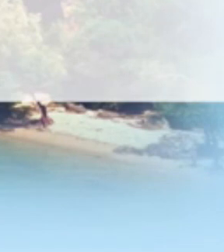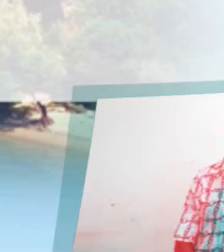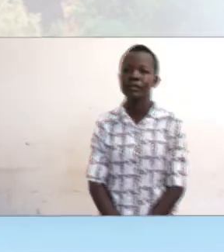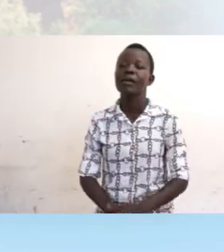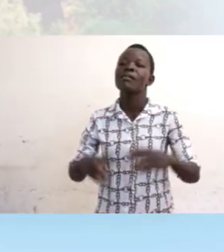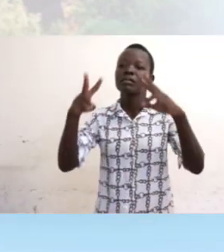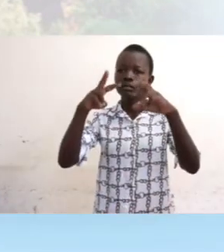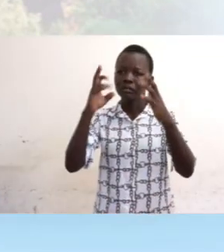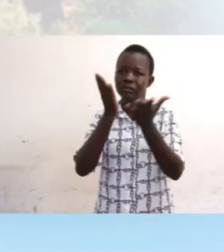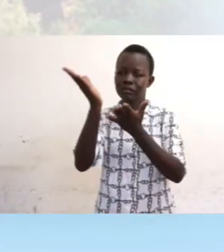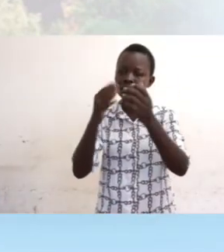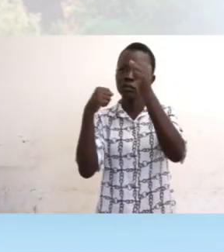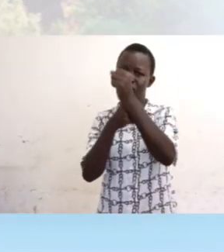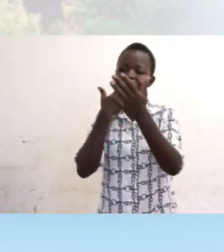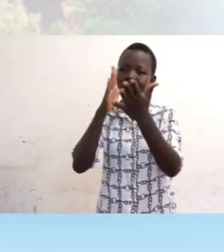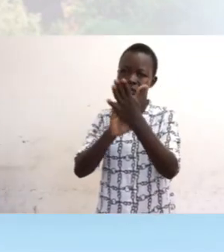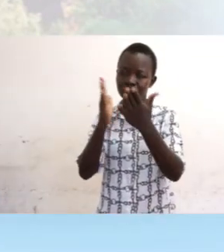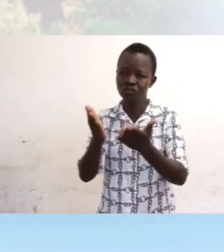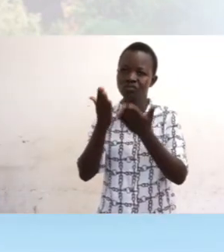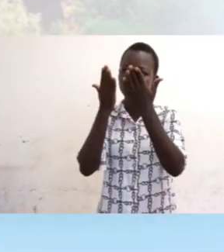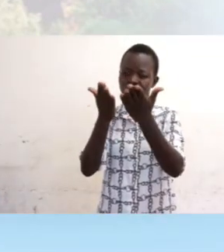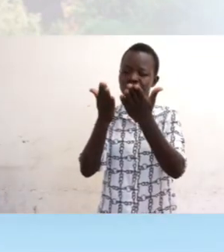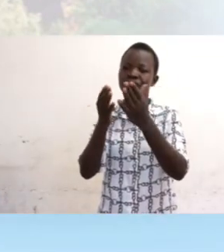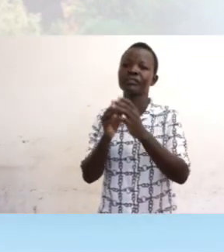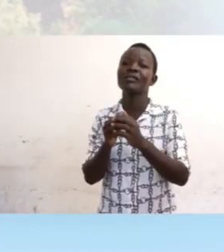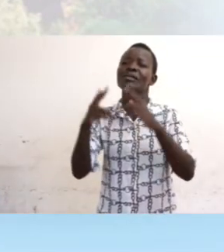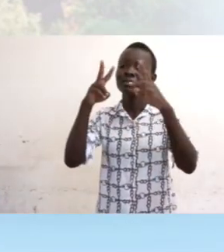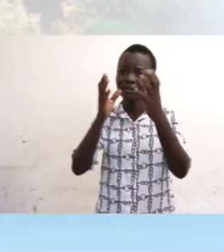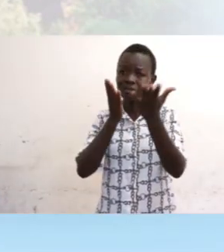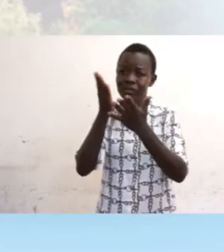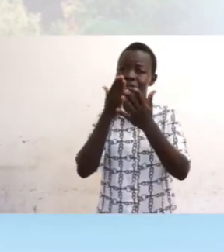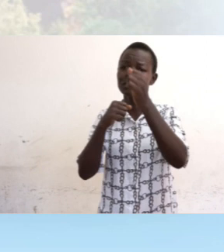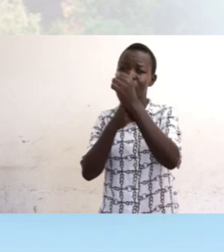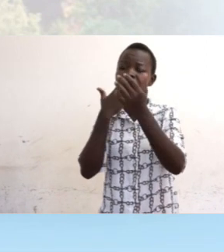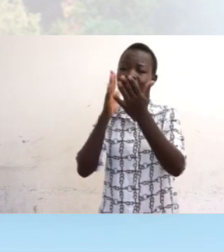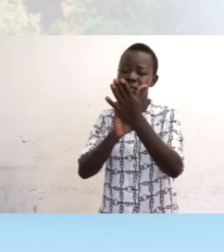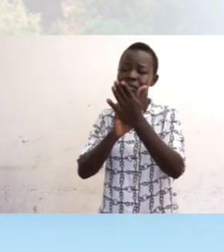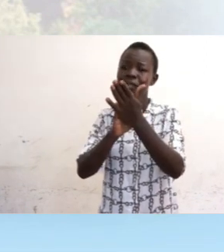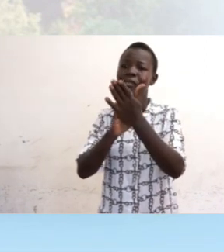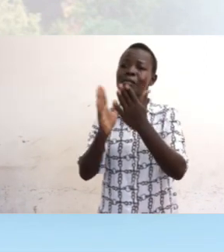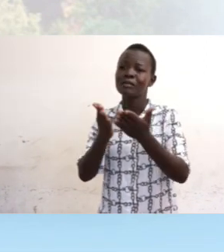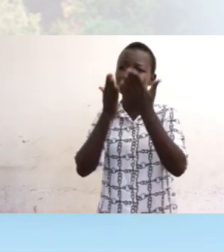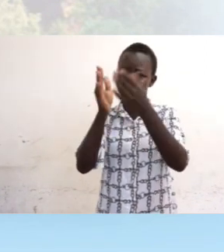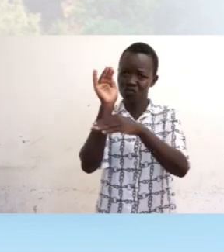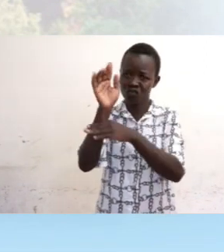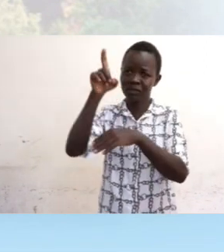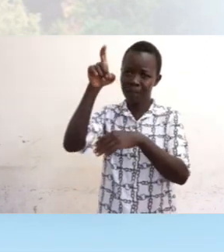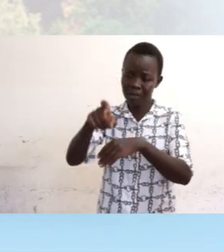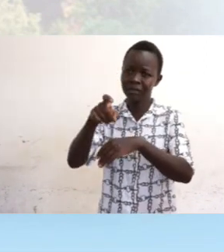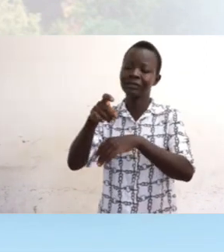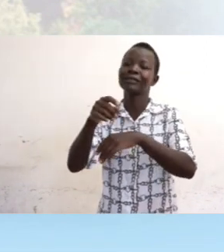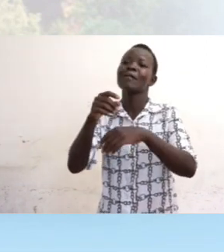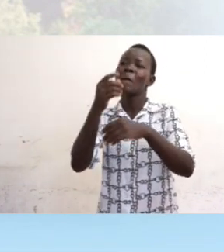For issuance of support letters to researcher service, you are required to request for support letter and project proposal. The